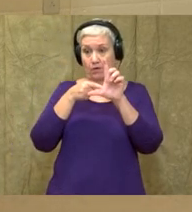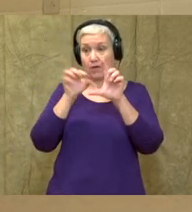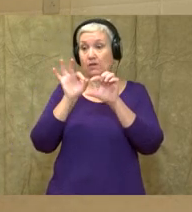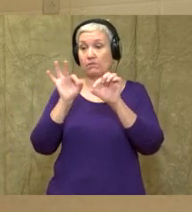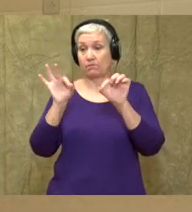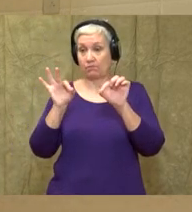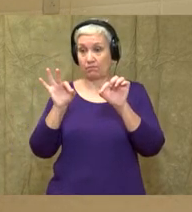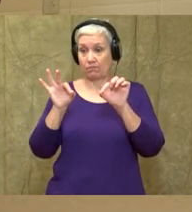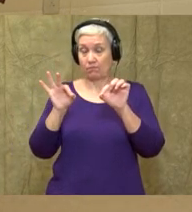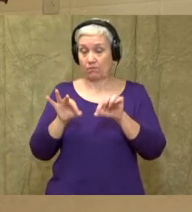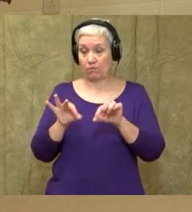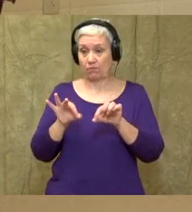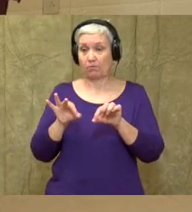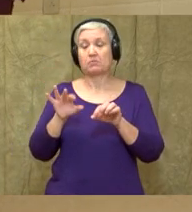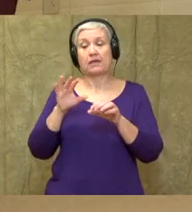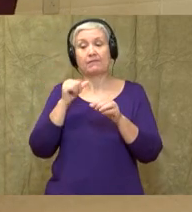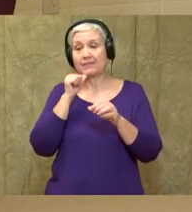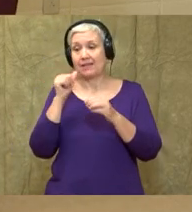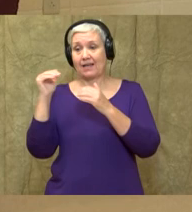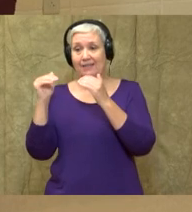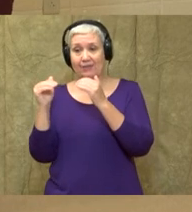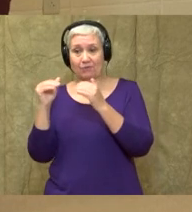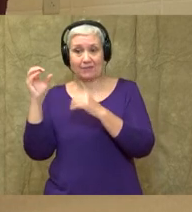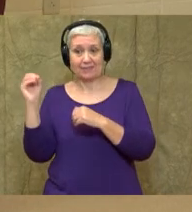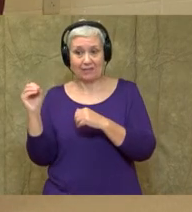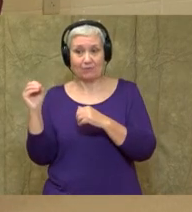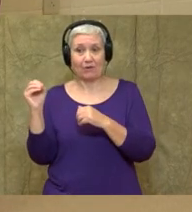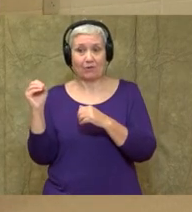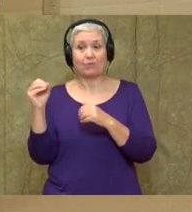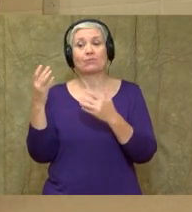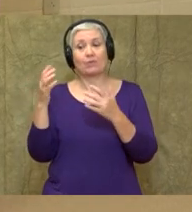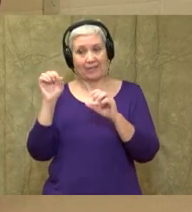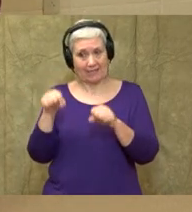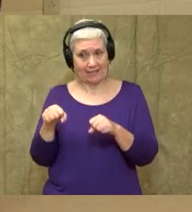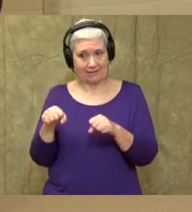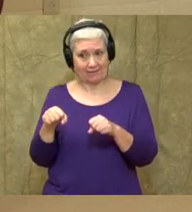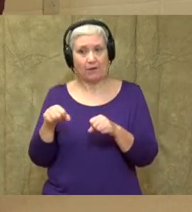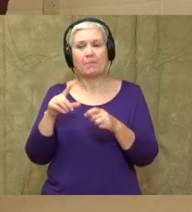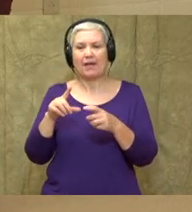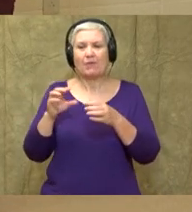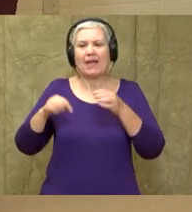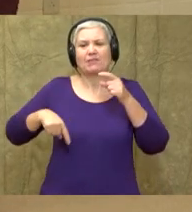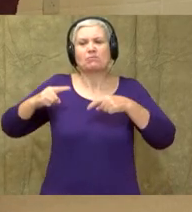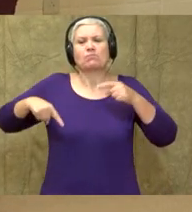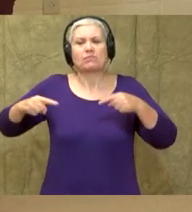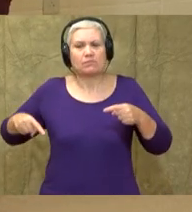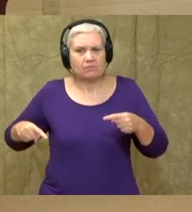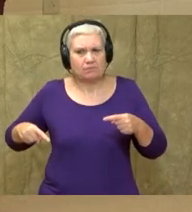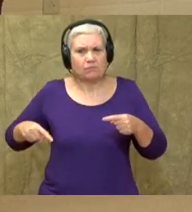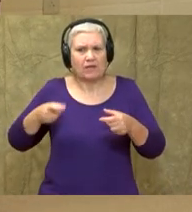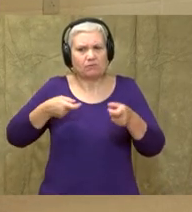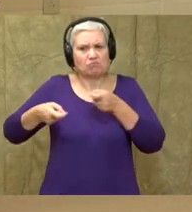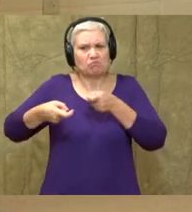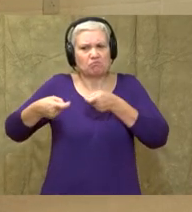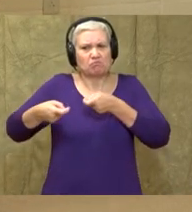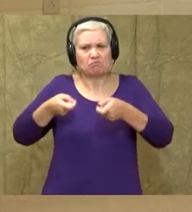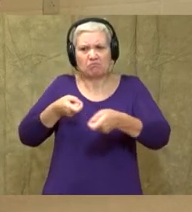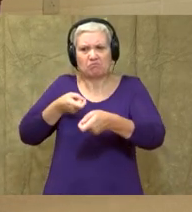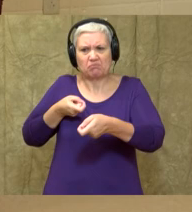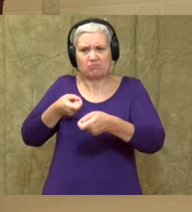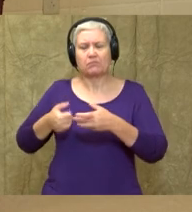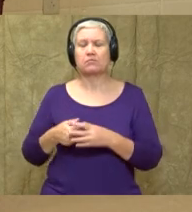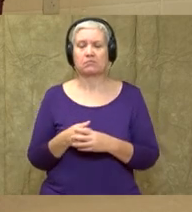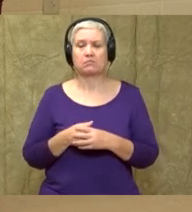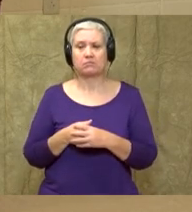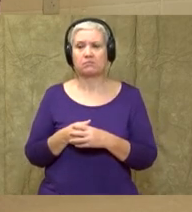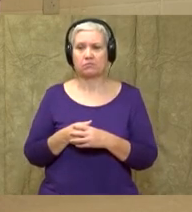it. But we do need to do some manipulation when it's not set equal to zero for the other forms. And then